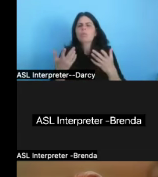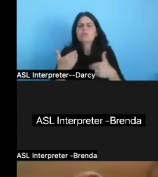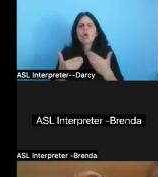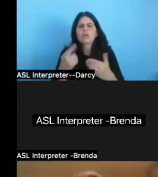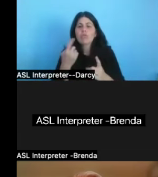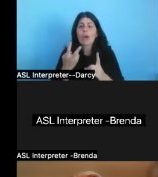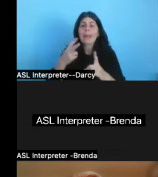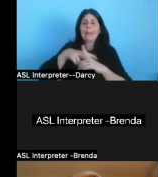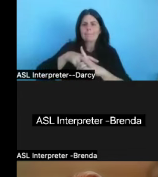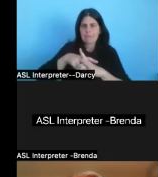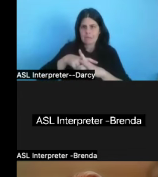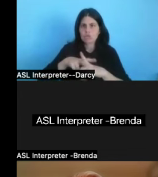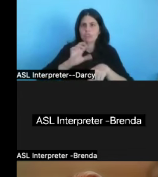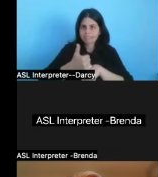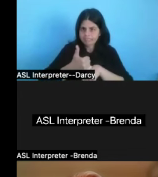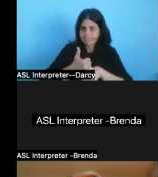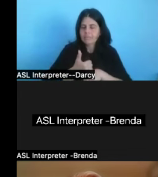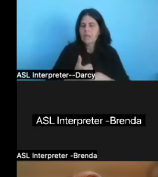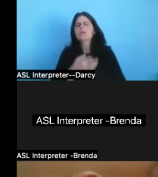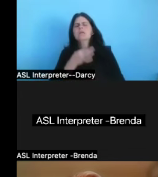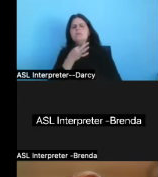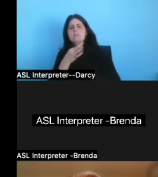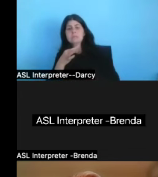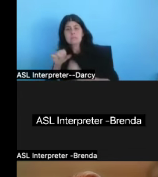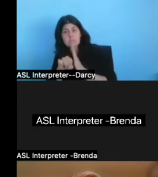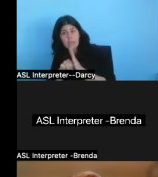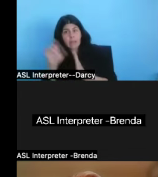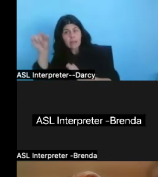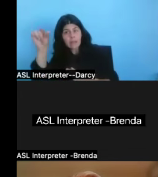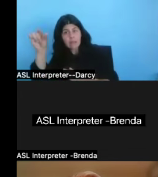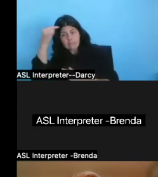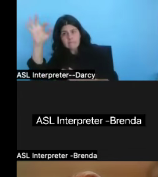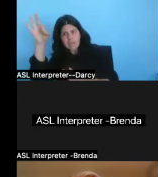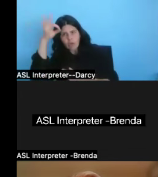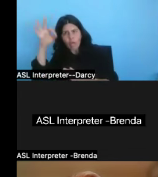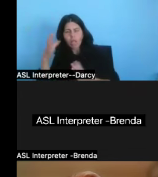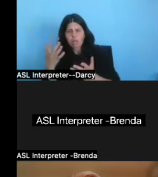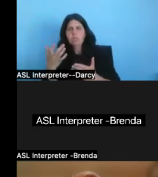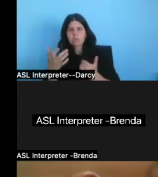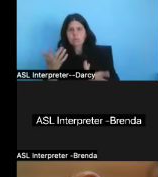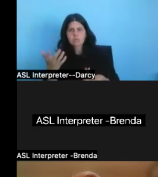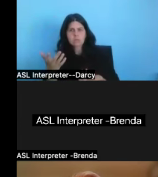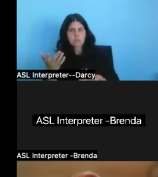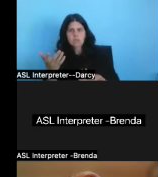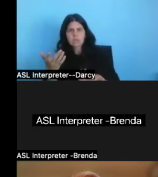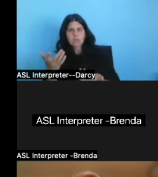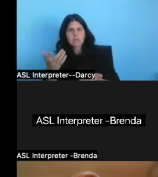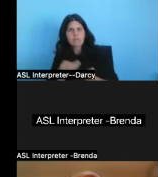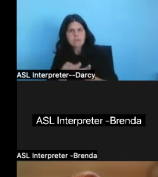And are state and federal funds available, such as the recent infrastructure initiative? Is that helpful?